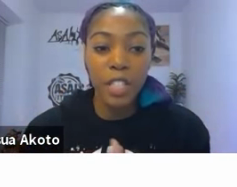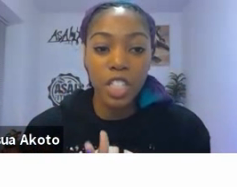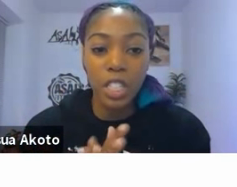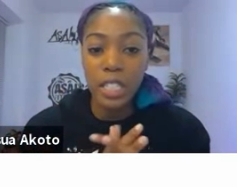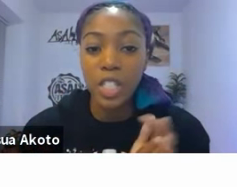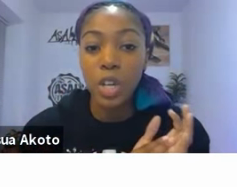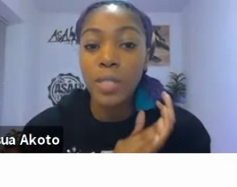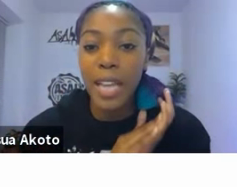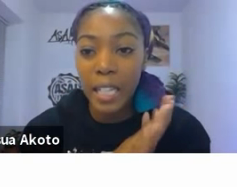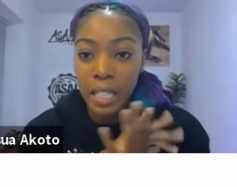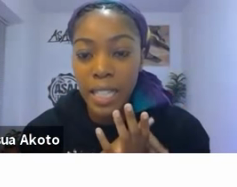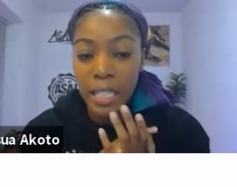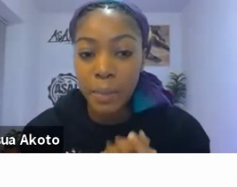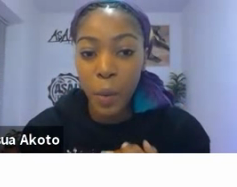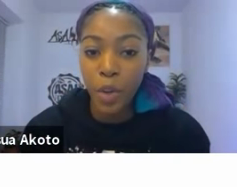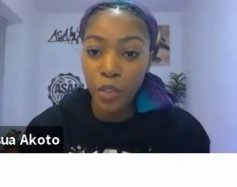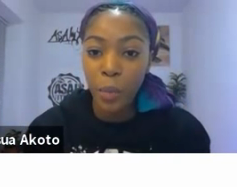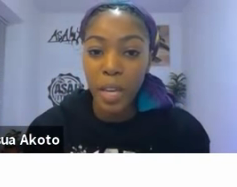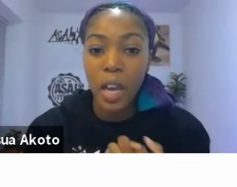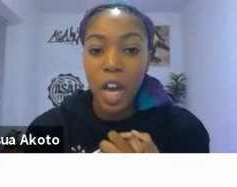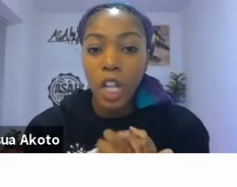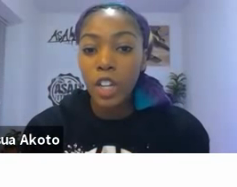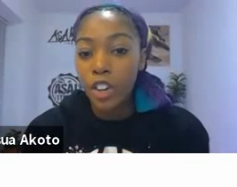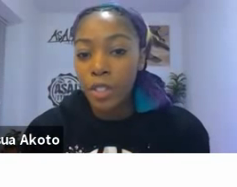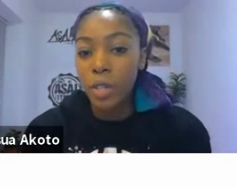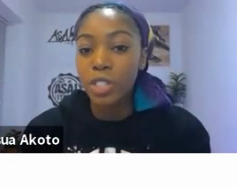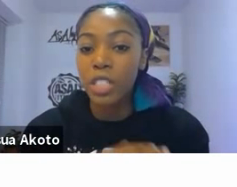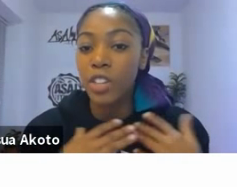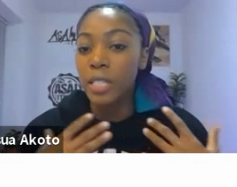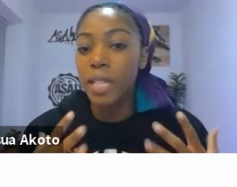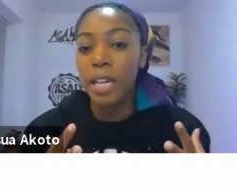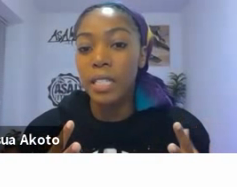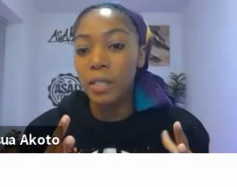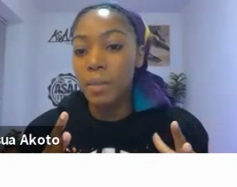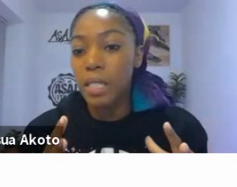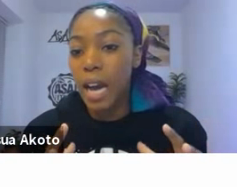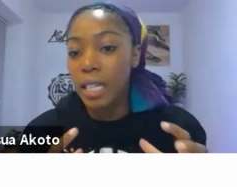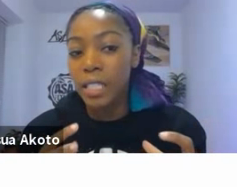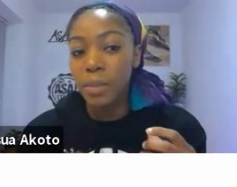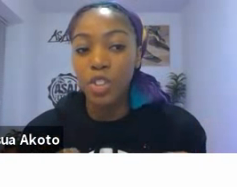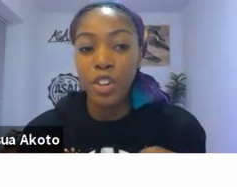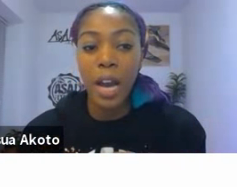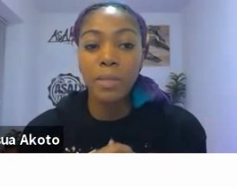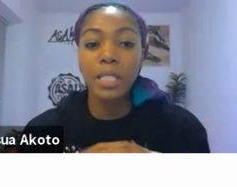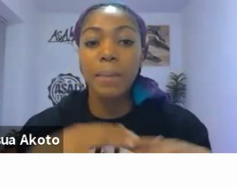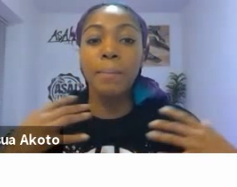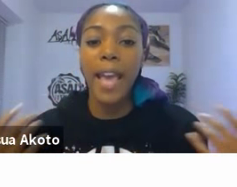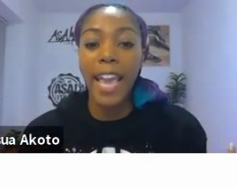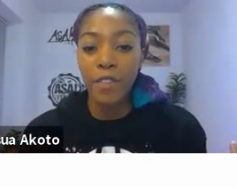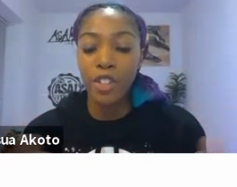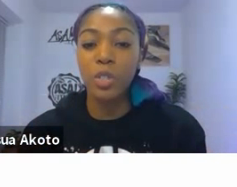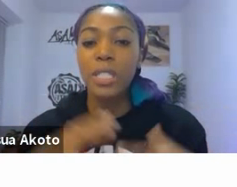this definition. It's the totality, that's a big word for me. Learn socially transmitted customs, knowledge, material objects,